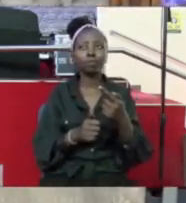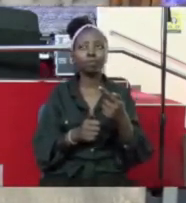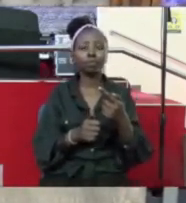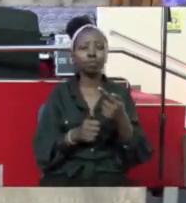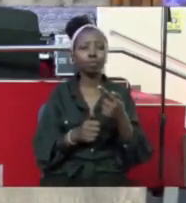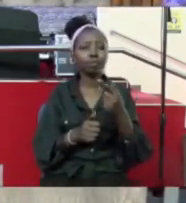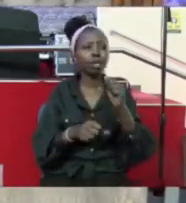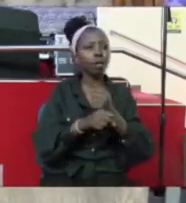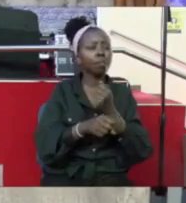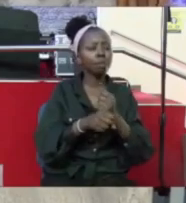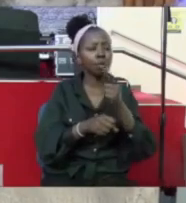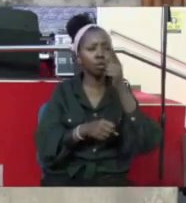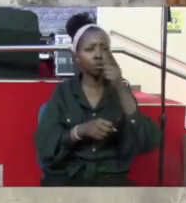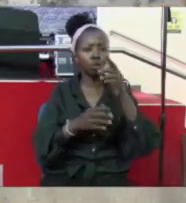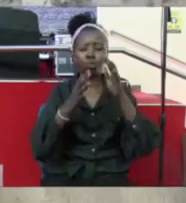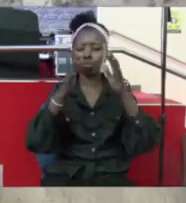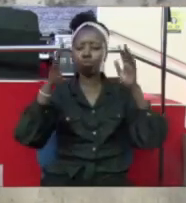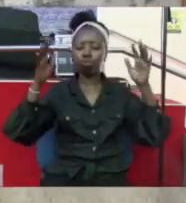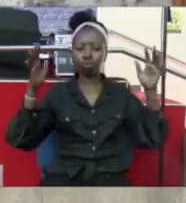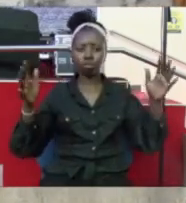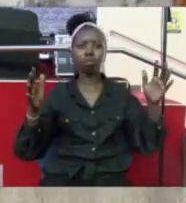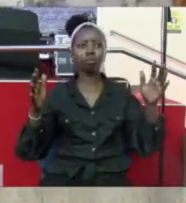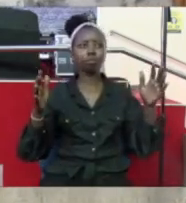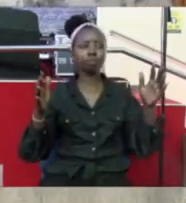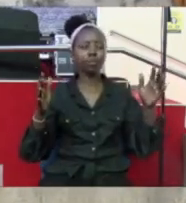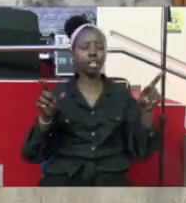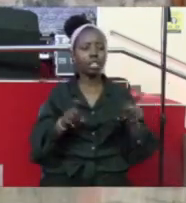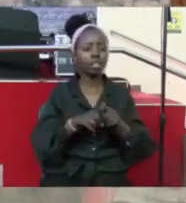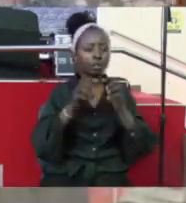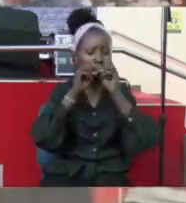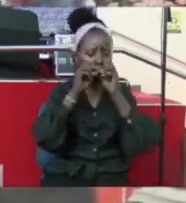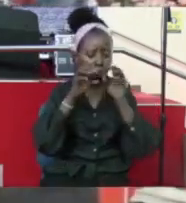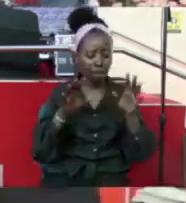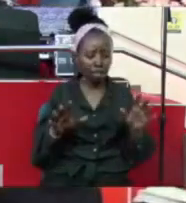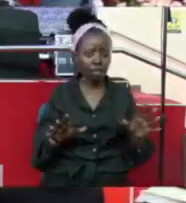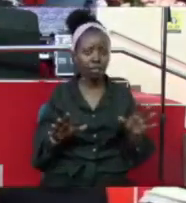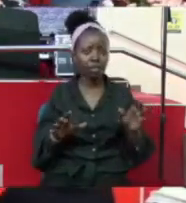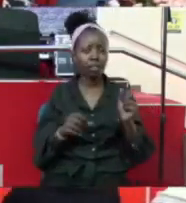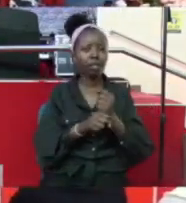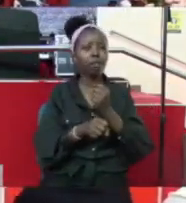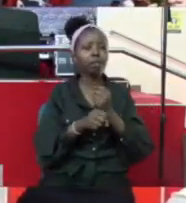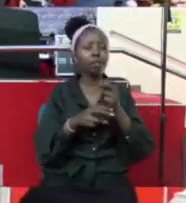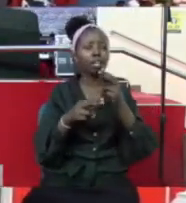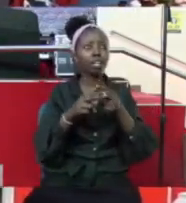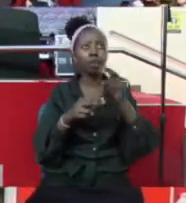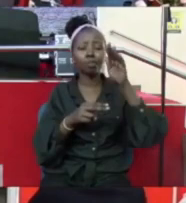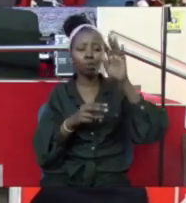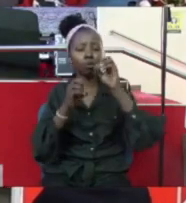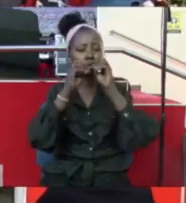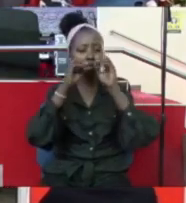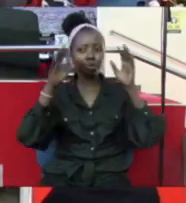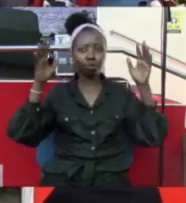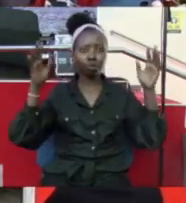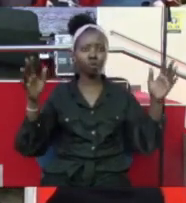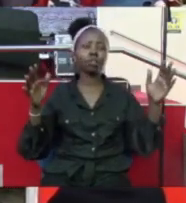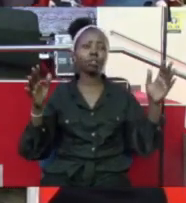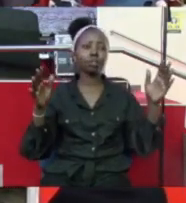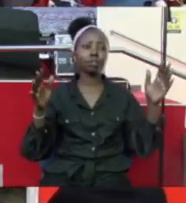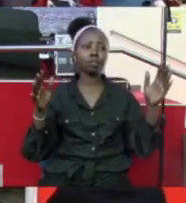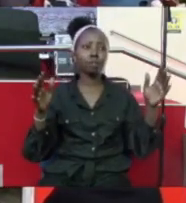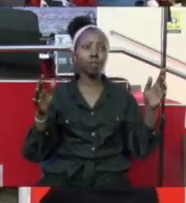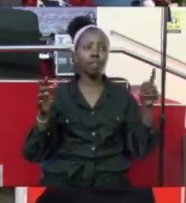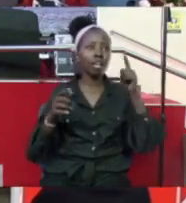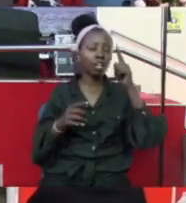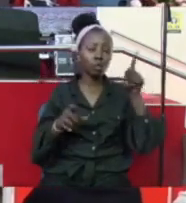I'll make you great. Nitakufanya mtu mkuu. I'll bless you. Nitakubariki. Make your name great. Nilifanya jina lako liwe kuu. And you be